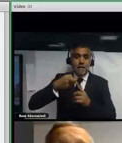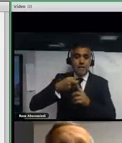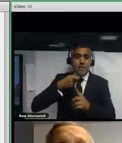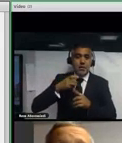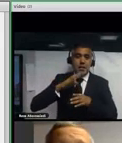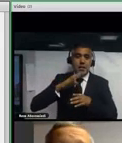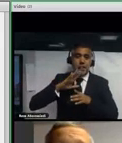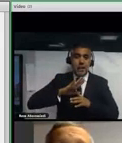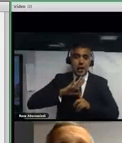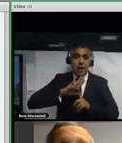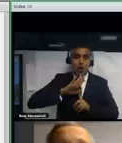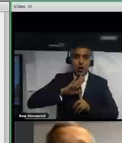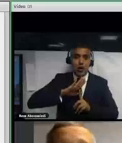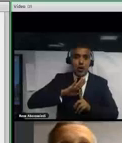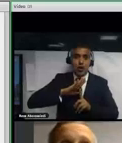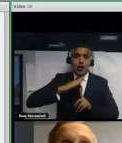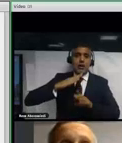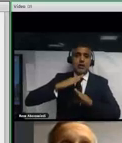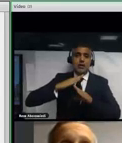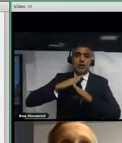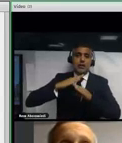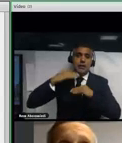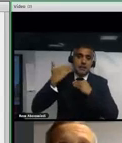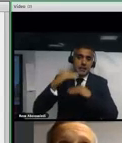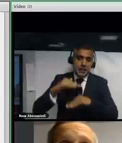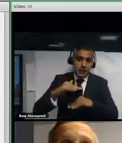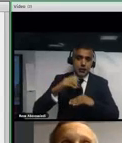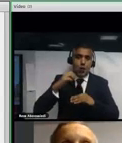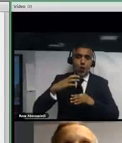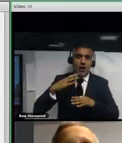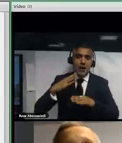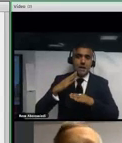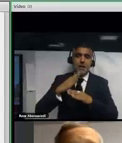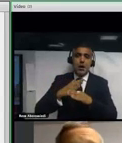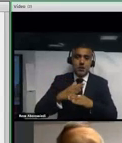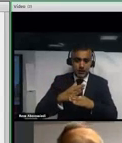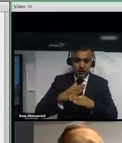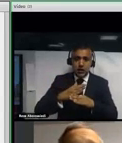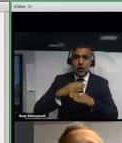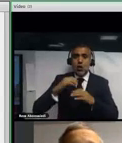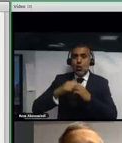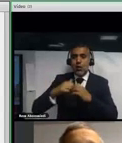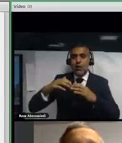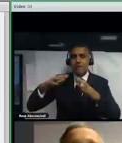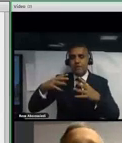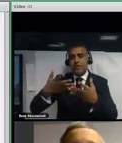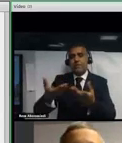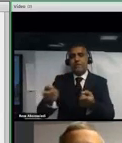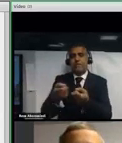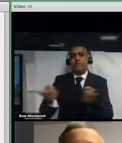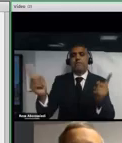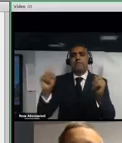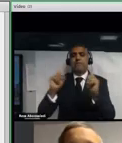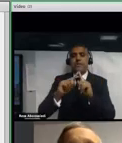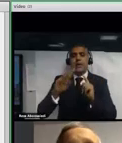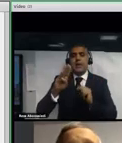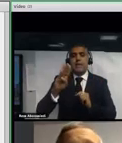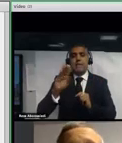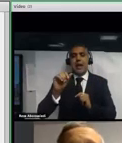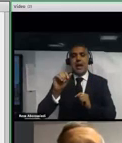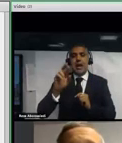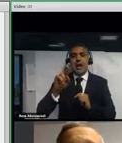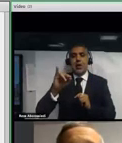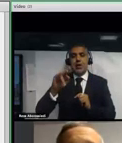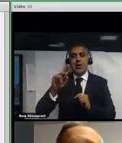the limitations based on the impairments in a person, with the barriers in the environment. So it's more